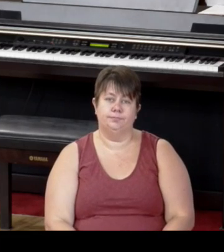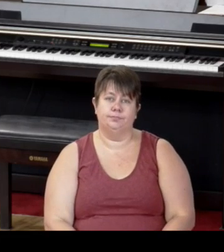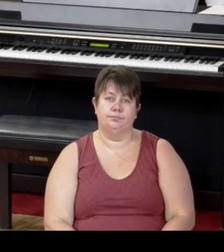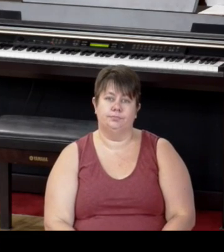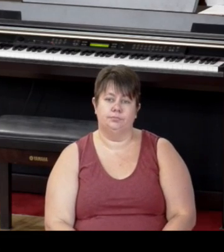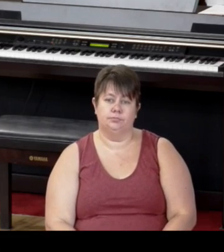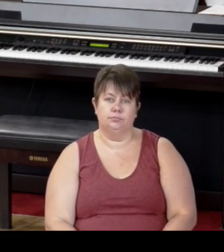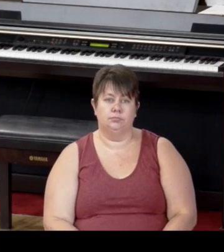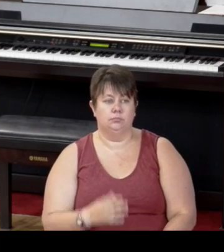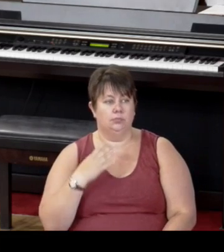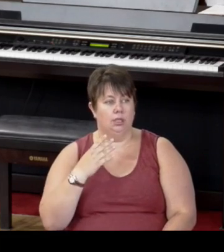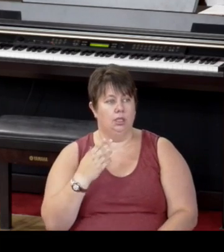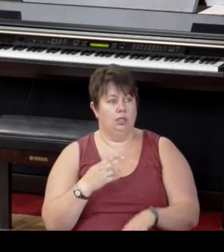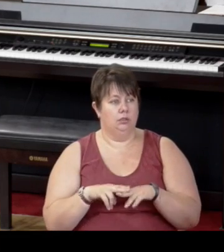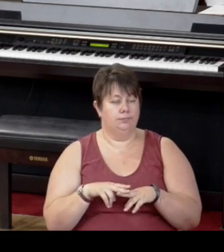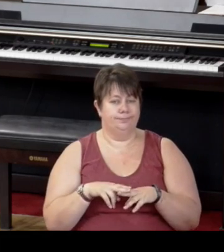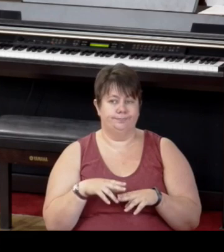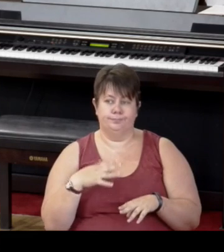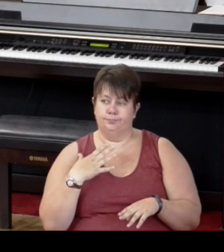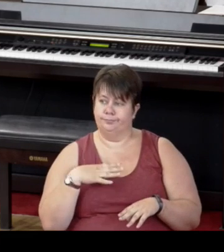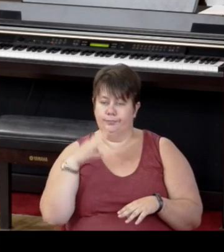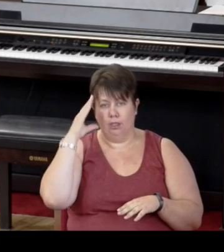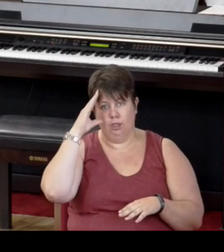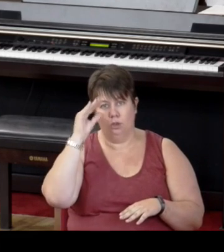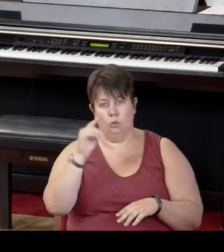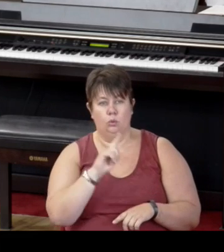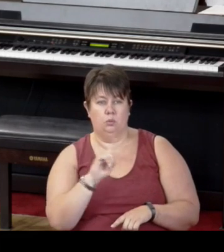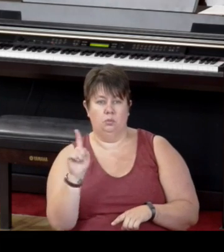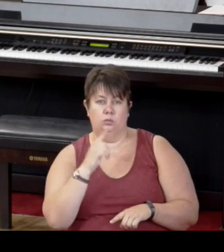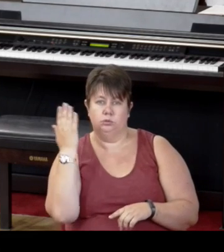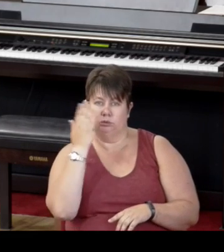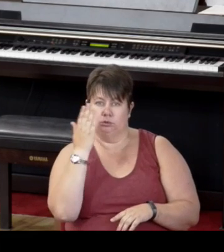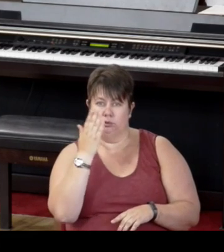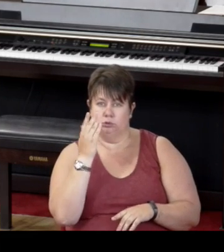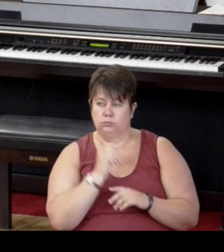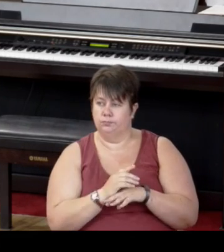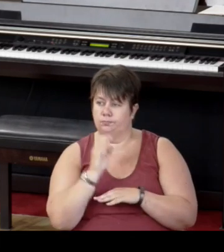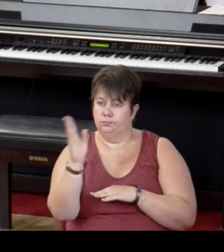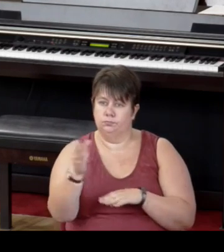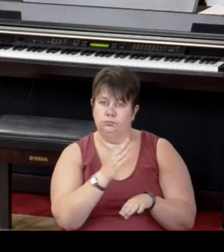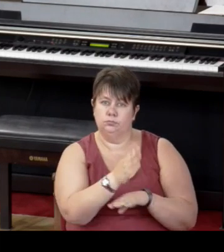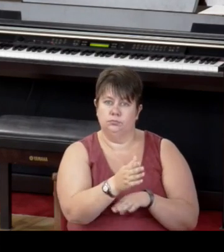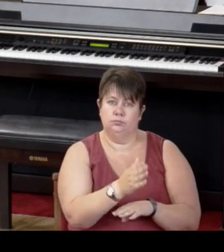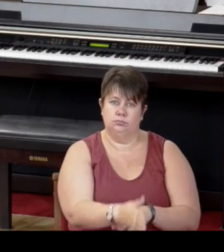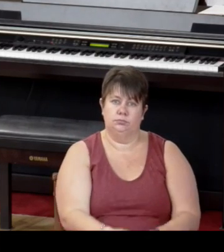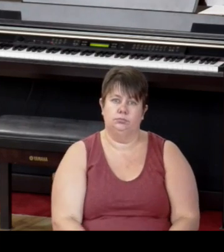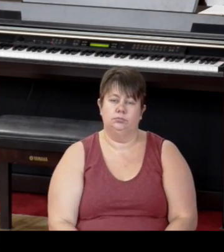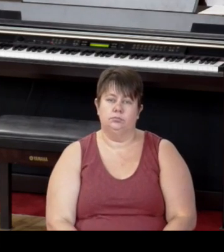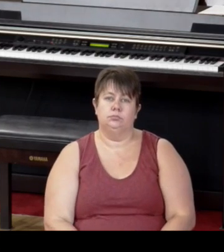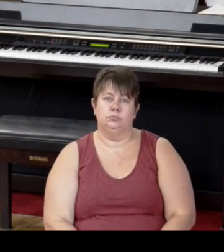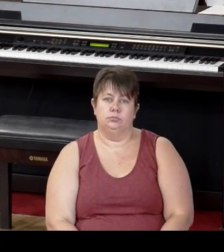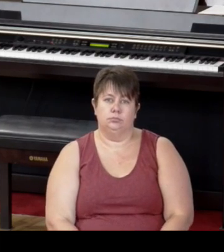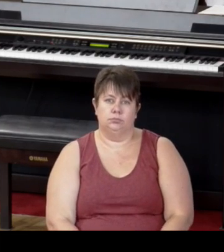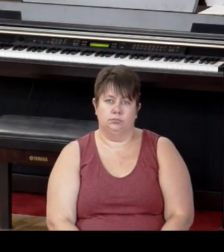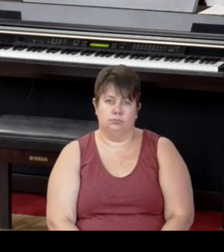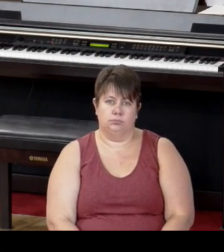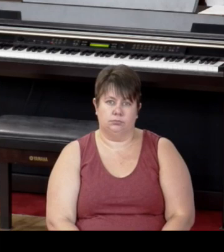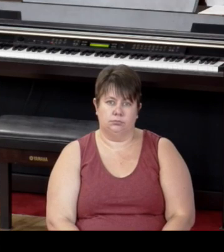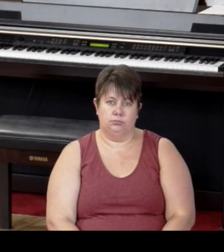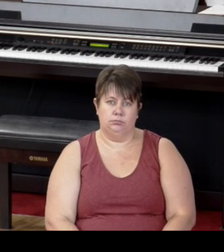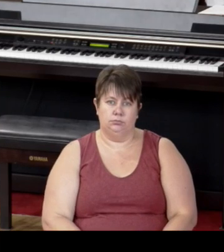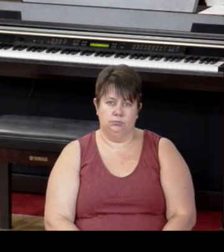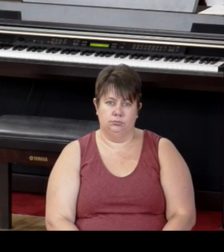course which schools these are donated to and who benefits from that. So please do bear that in mind.